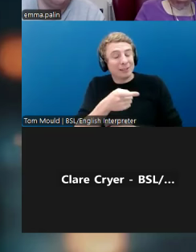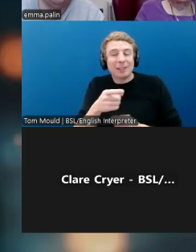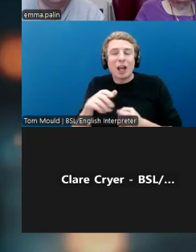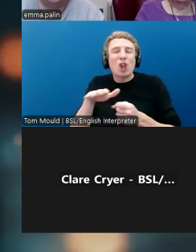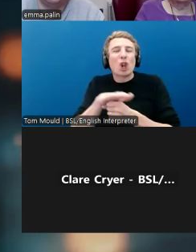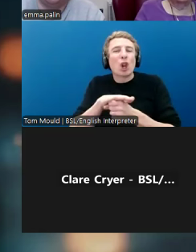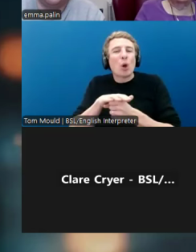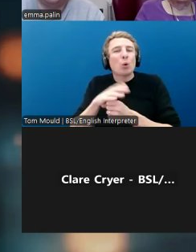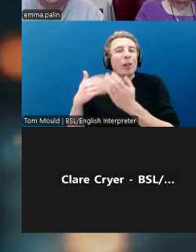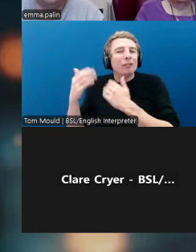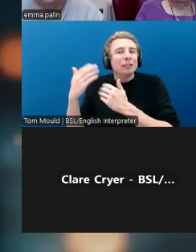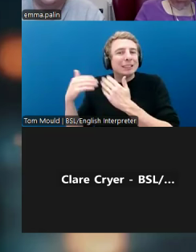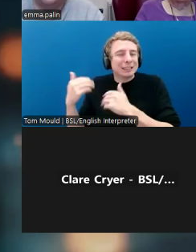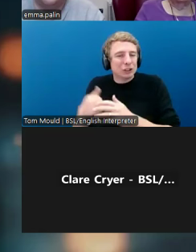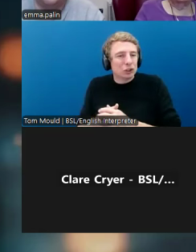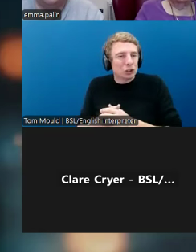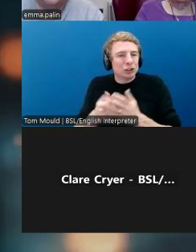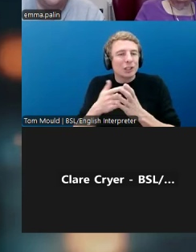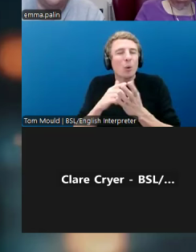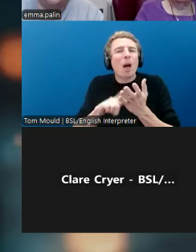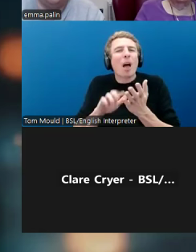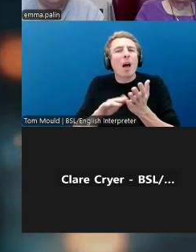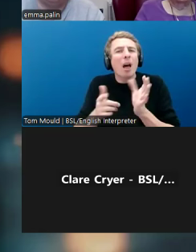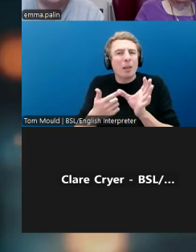and Alma wanted to create a book that